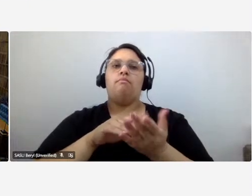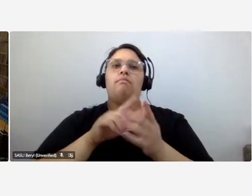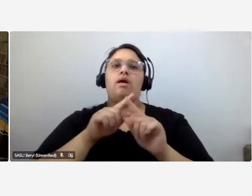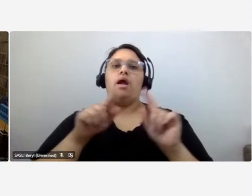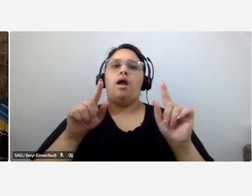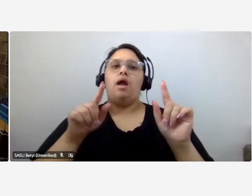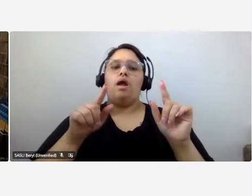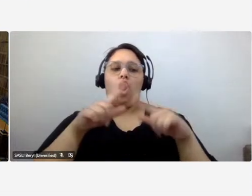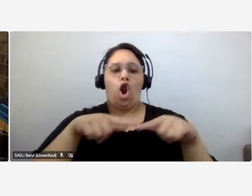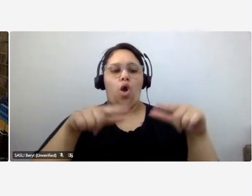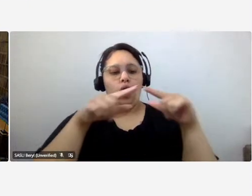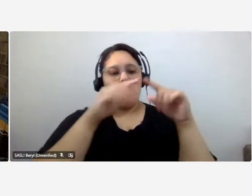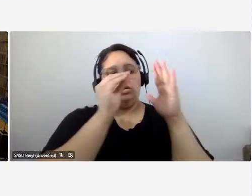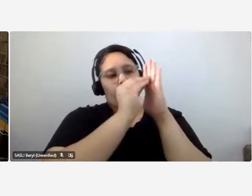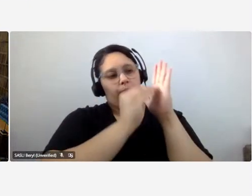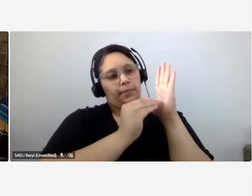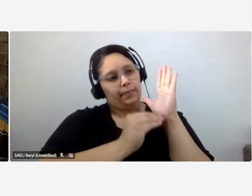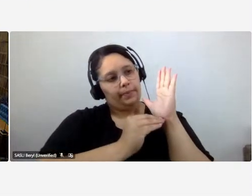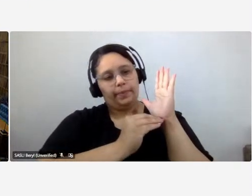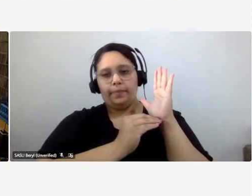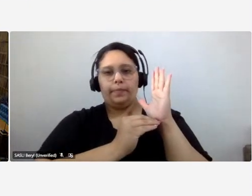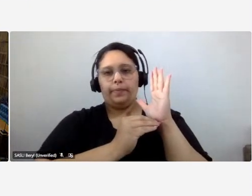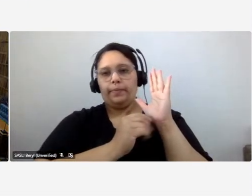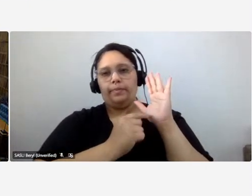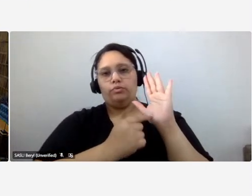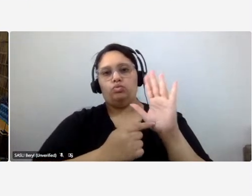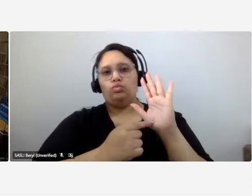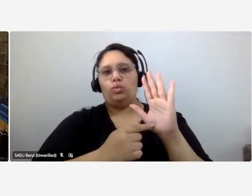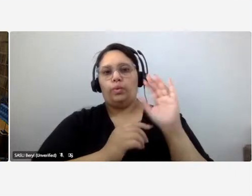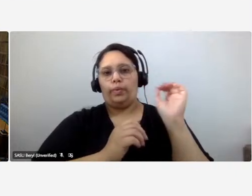this instance. You know,